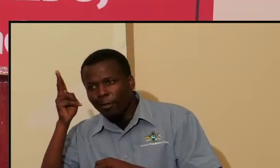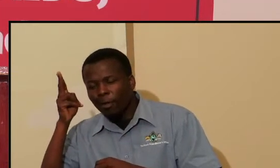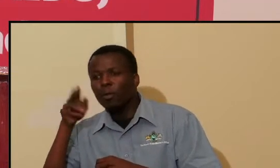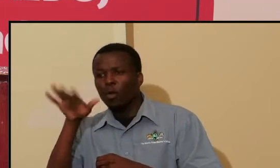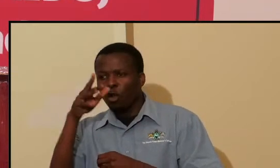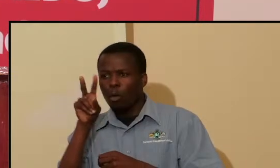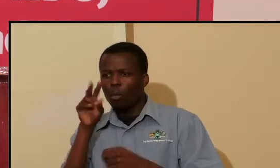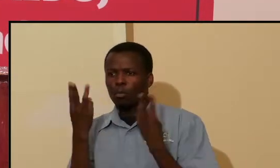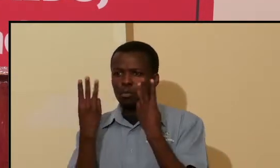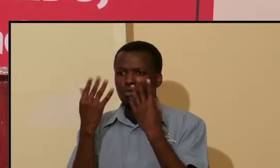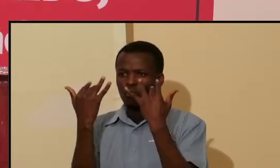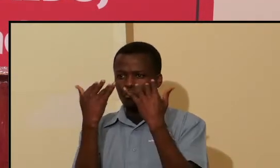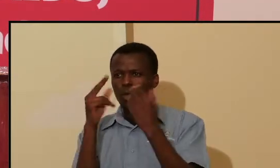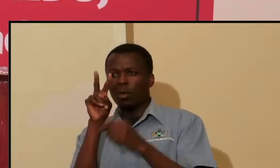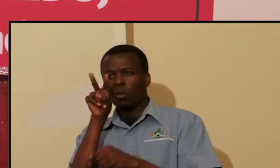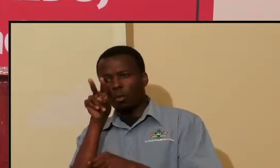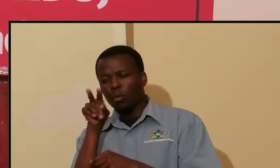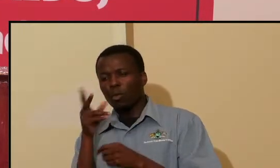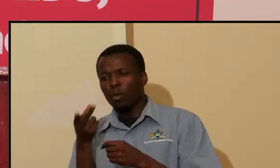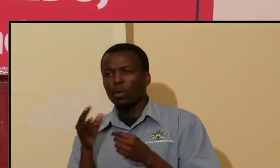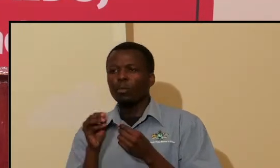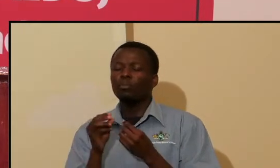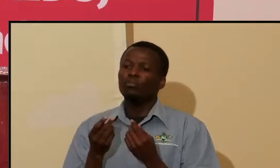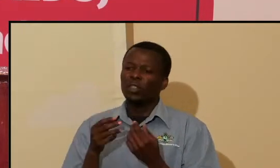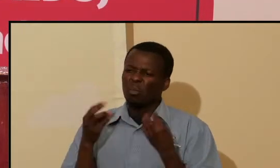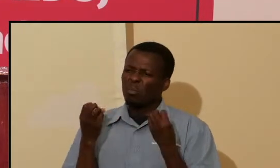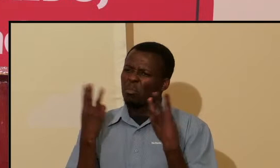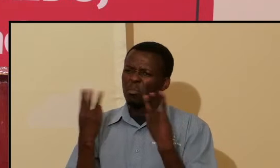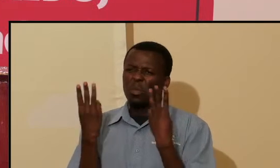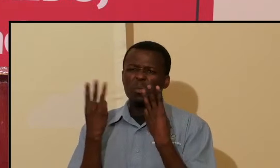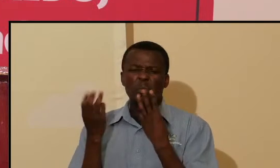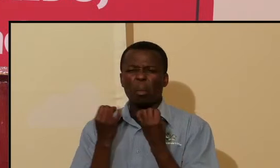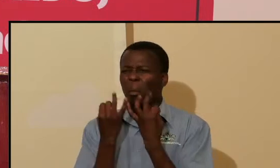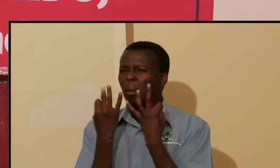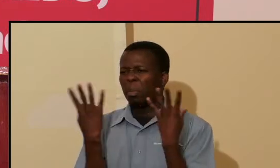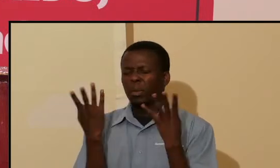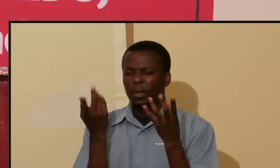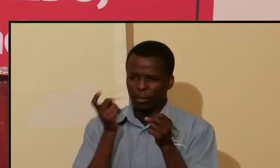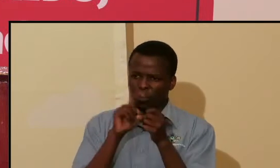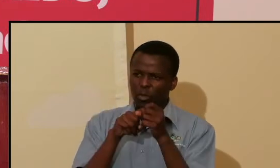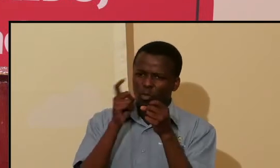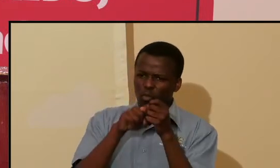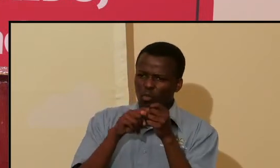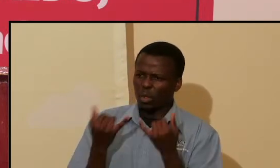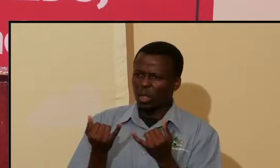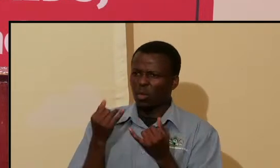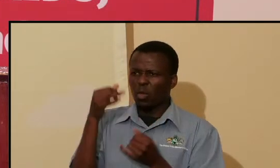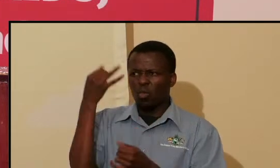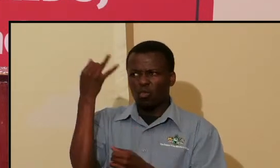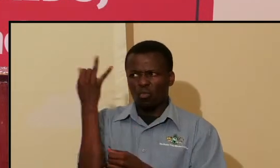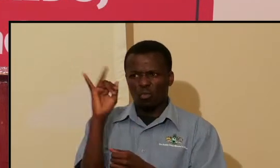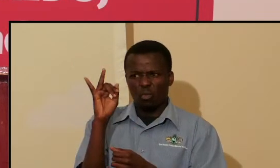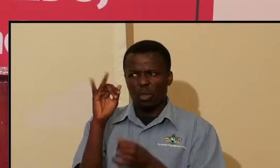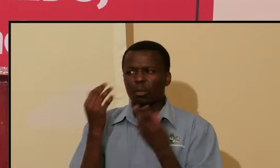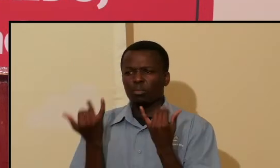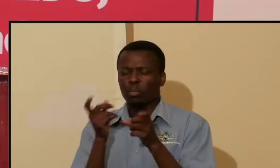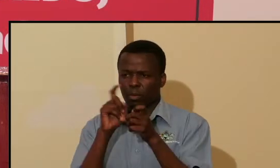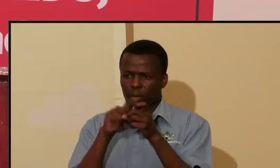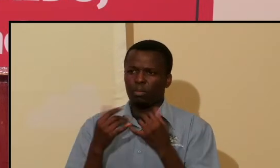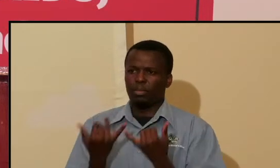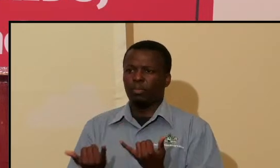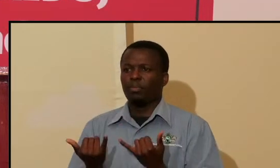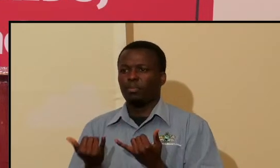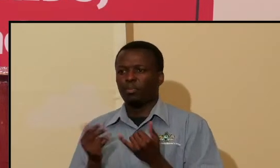that we already have a number of people who are joining us there. I think the number is going up to 20 now.